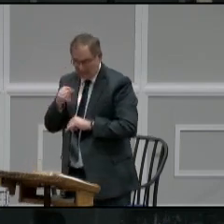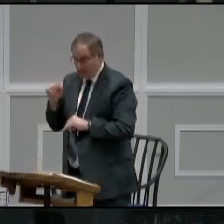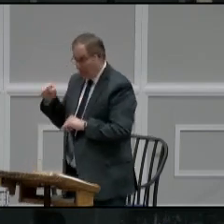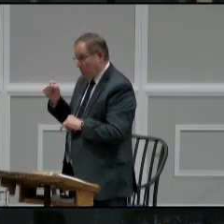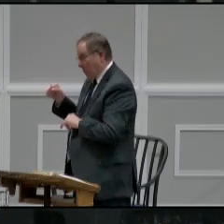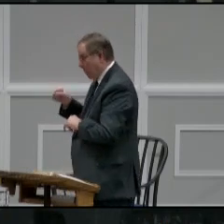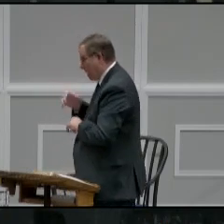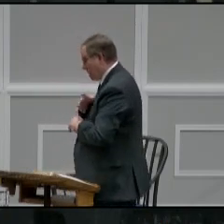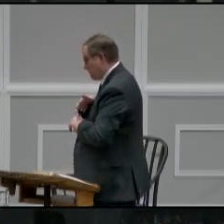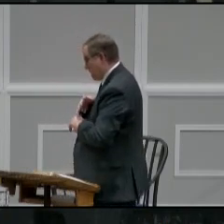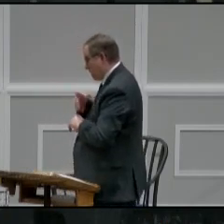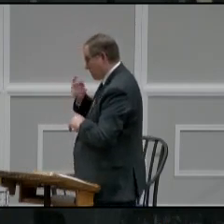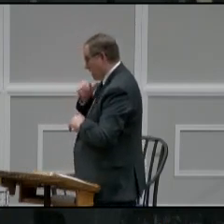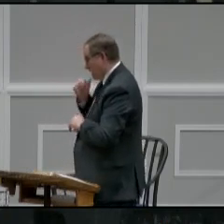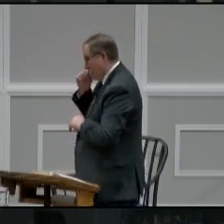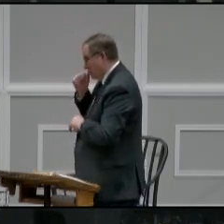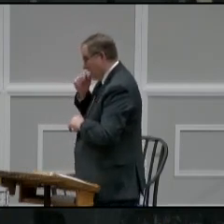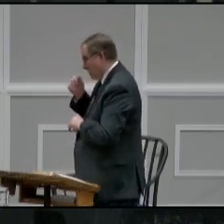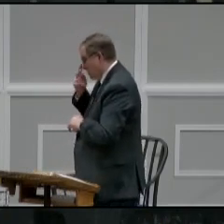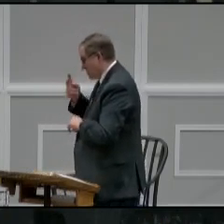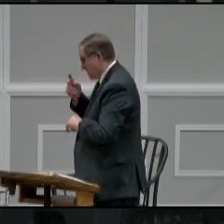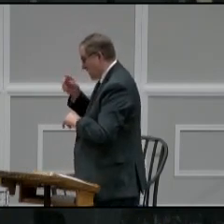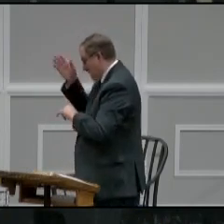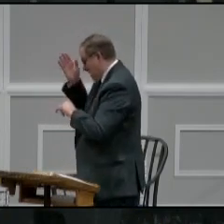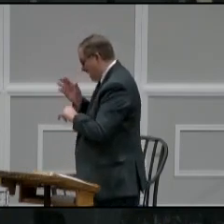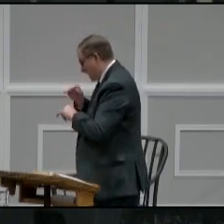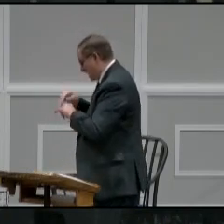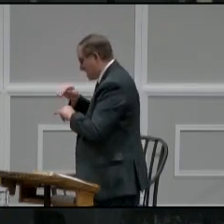It's not every day you get to see a god in a basement, right?